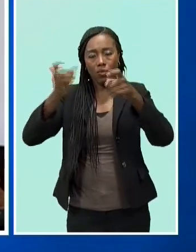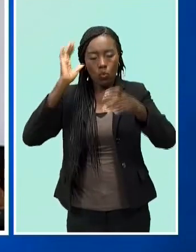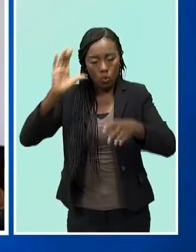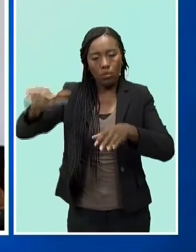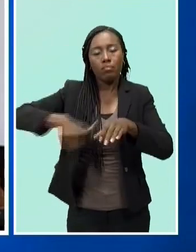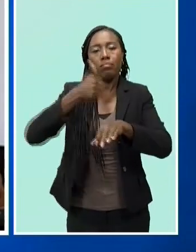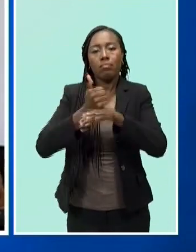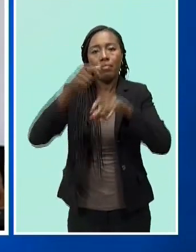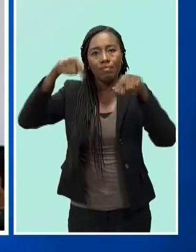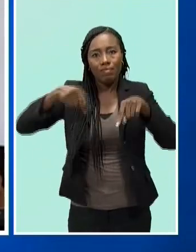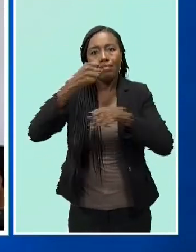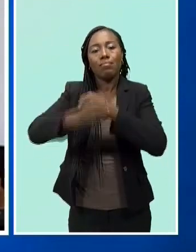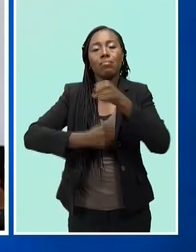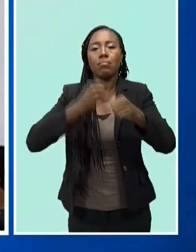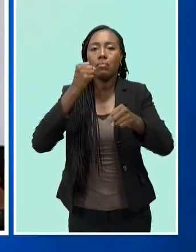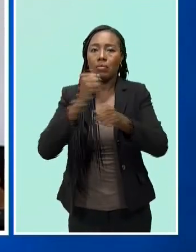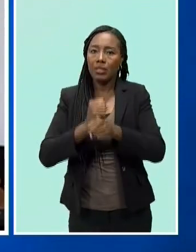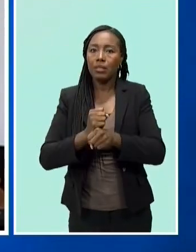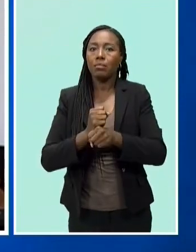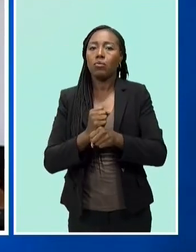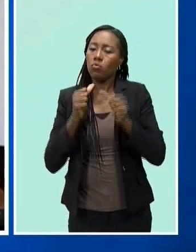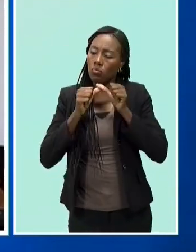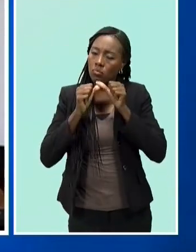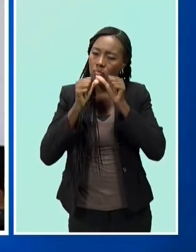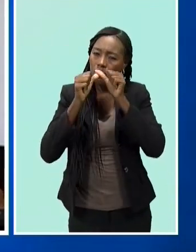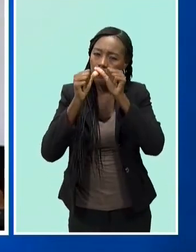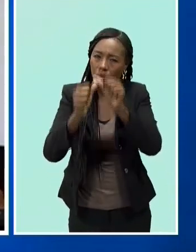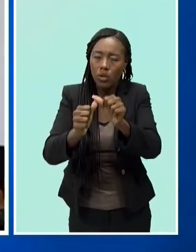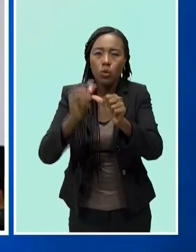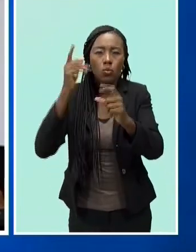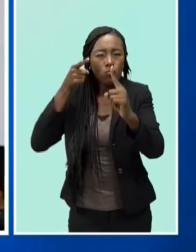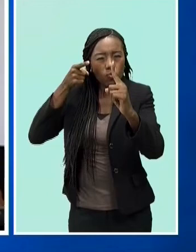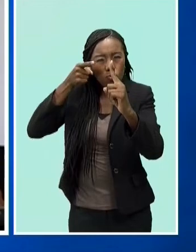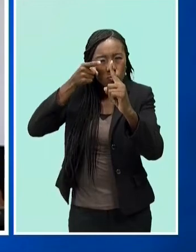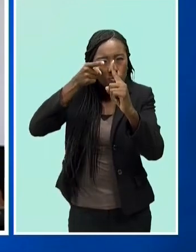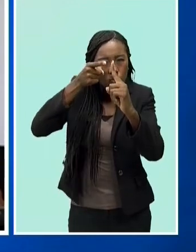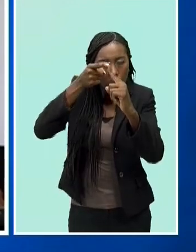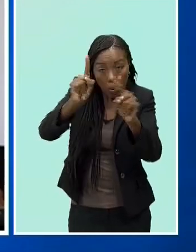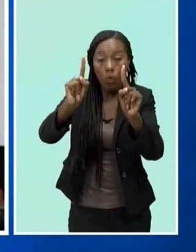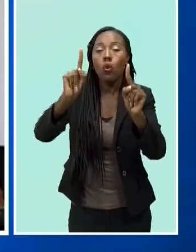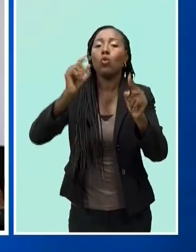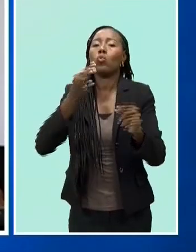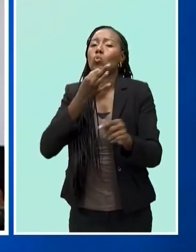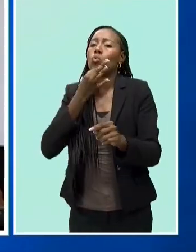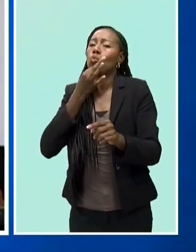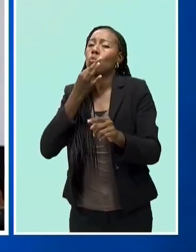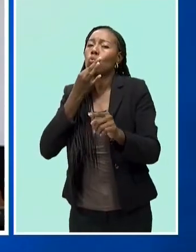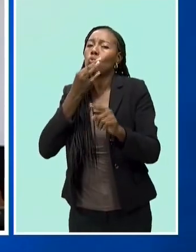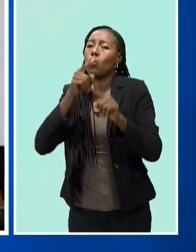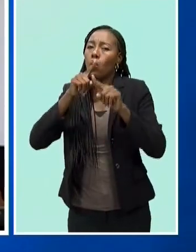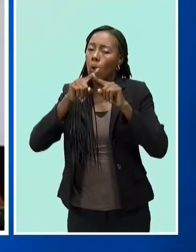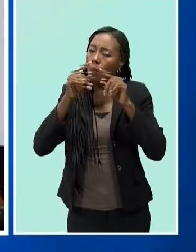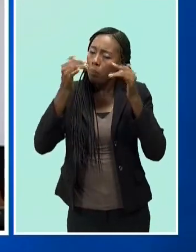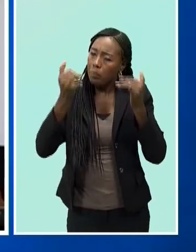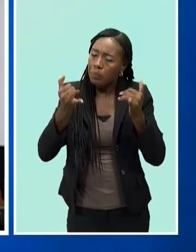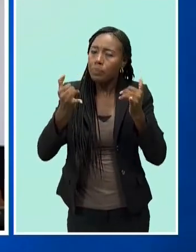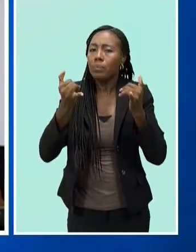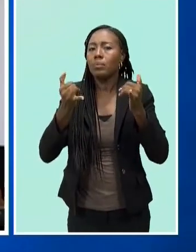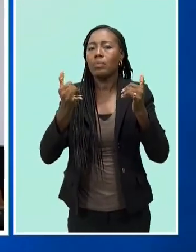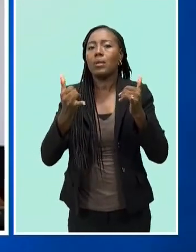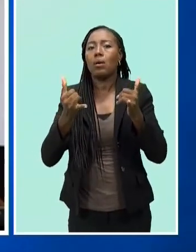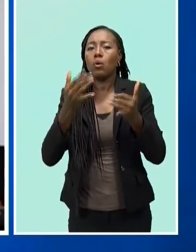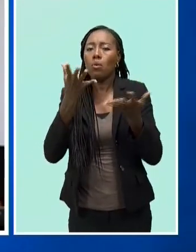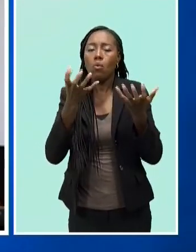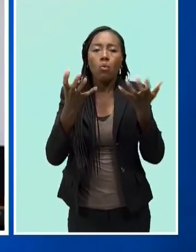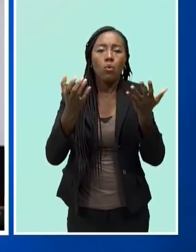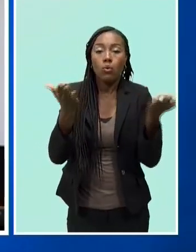year. We are on the path to doing it. We are almost ready. But this is one of our policy initiatives to